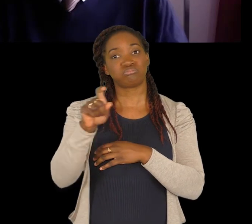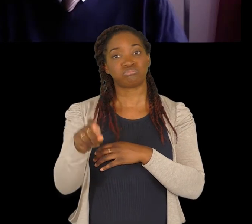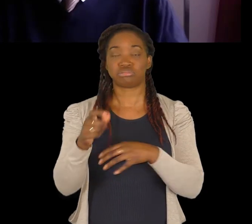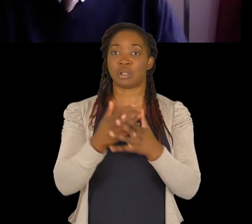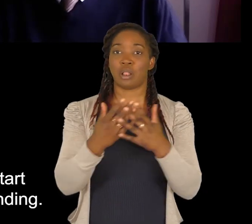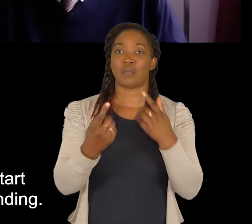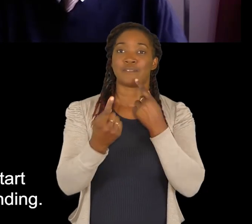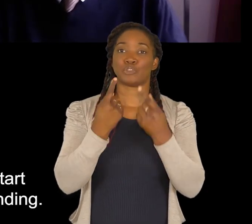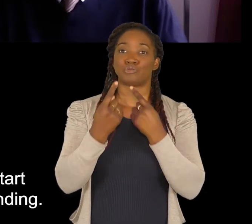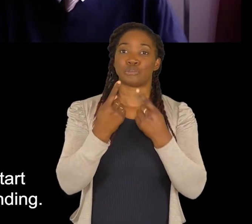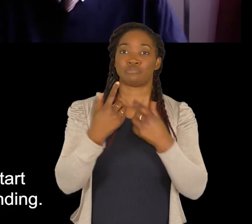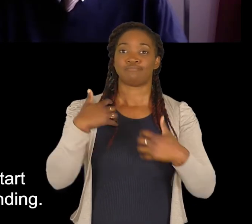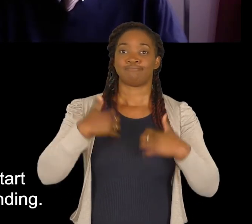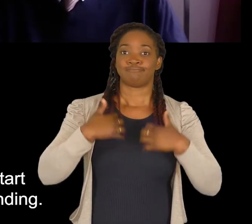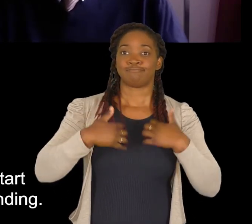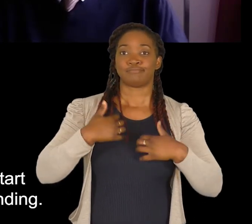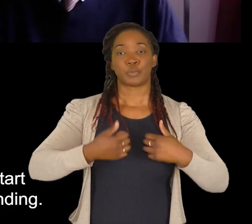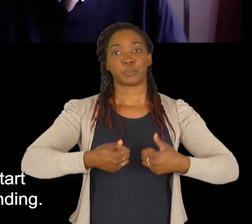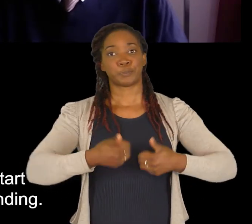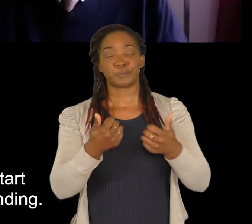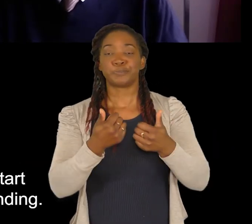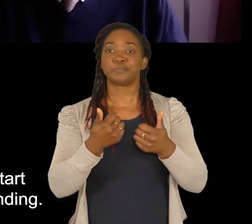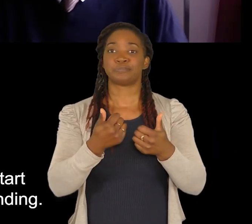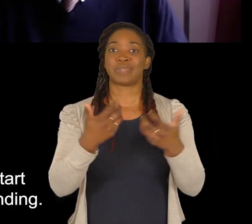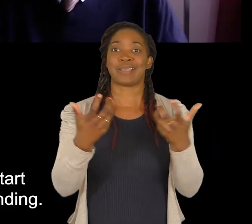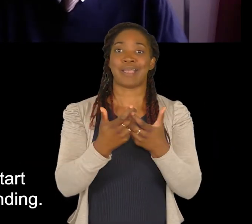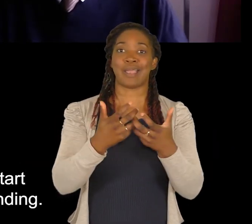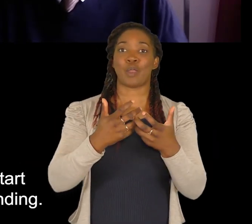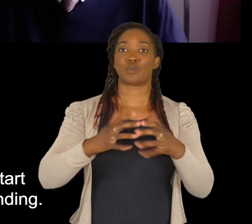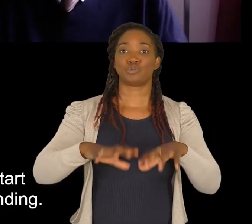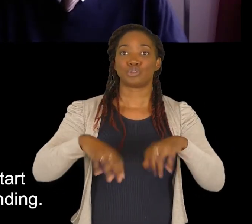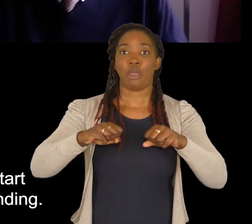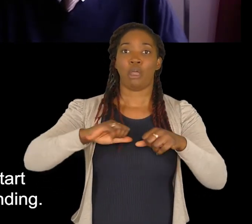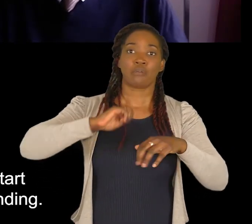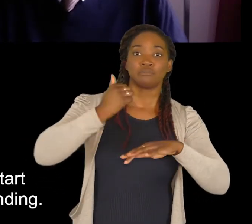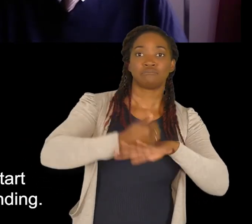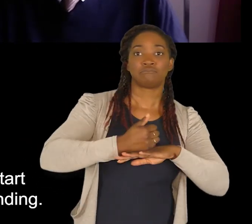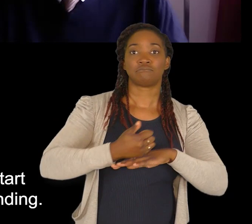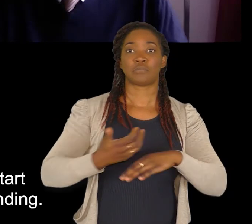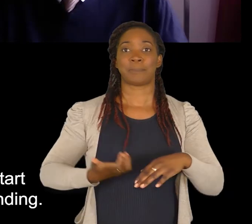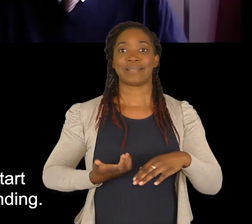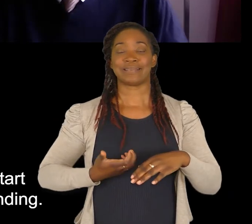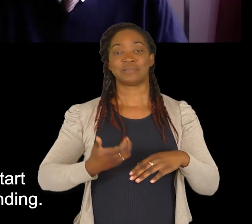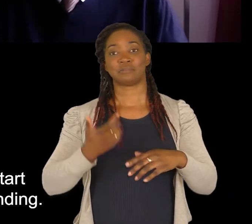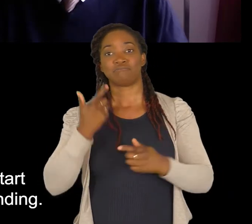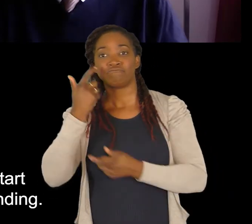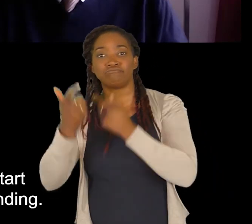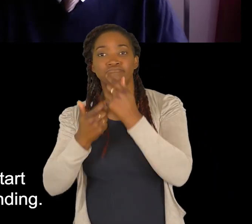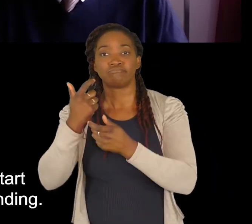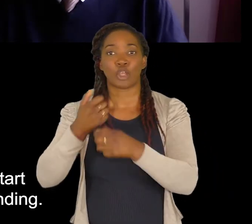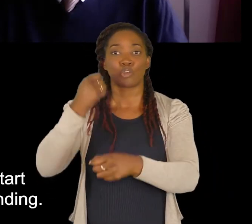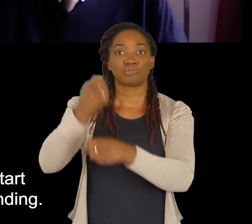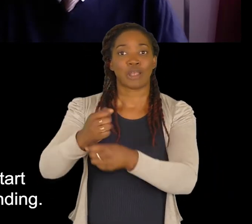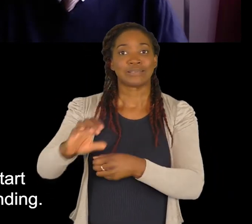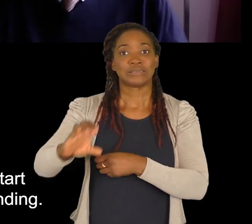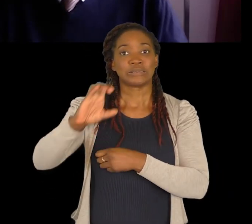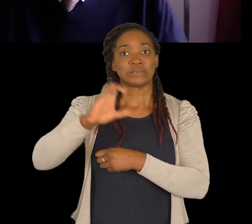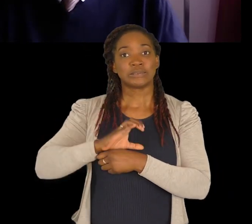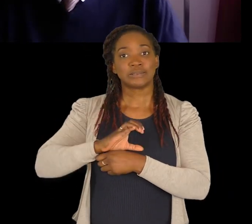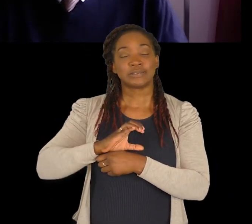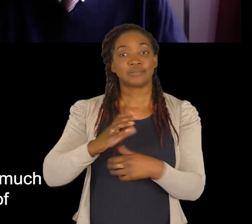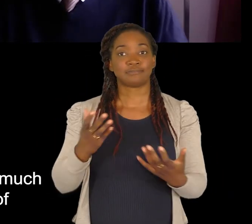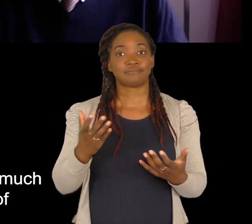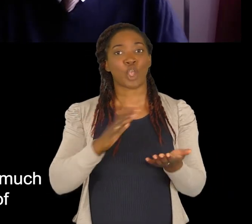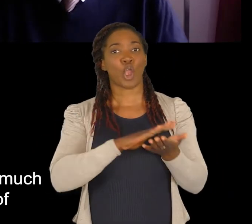interesting and great pieces of information on how to start your business, how to seek grants and